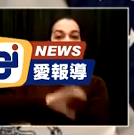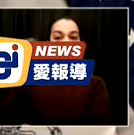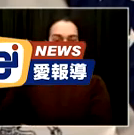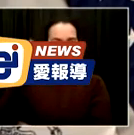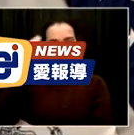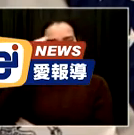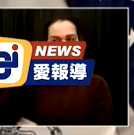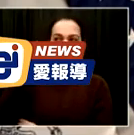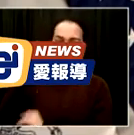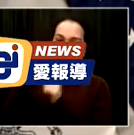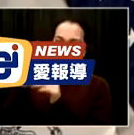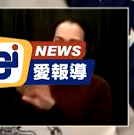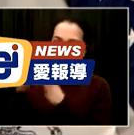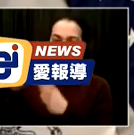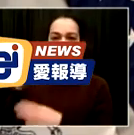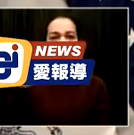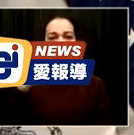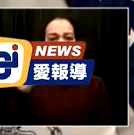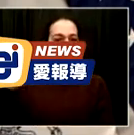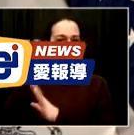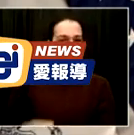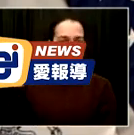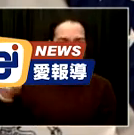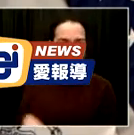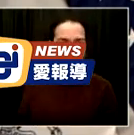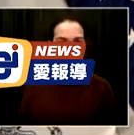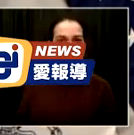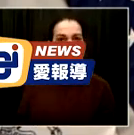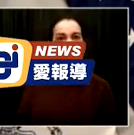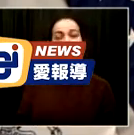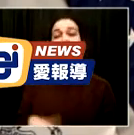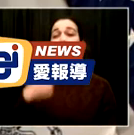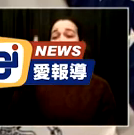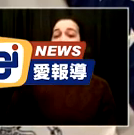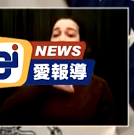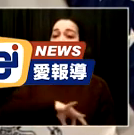factors. We're also considering if there's other ways we could approach it, even with